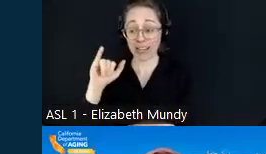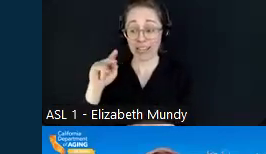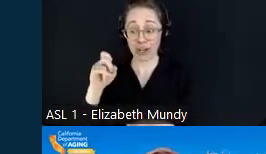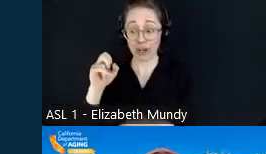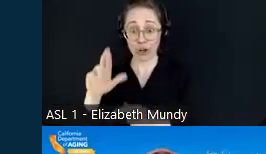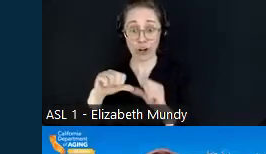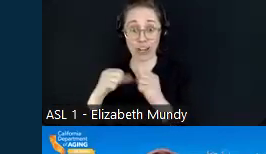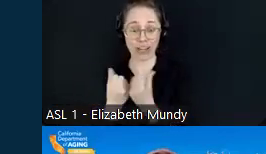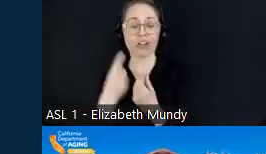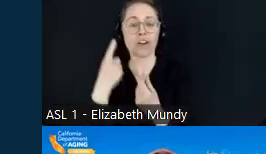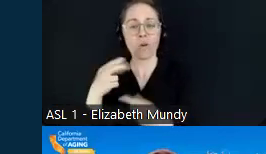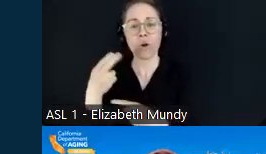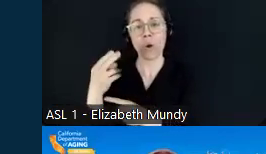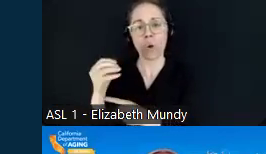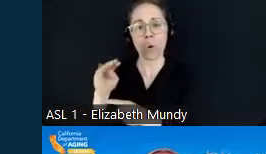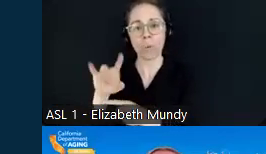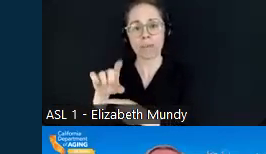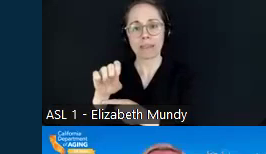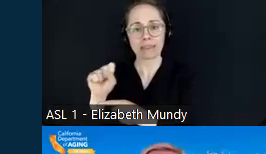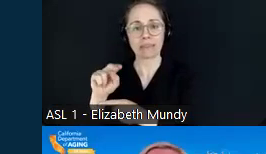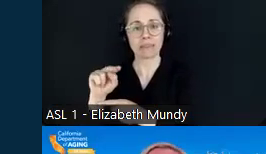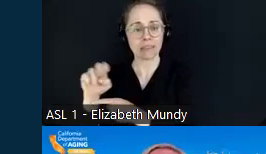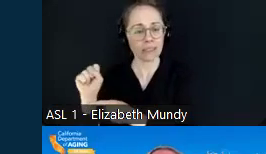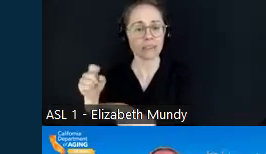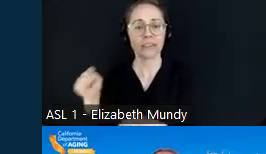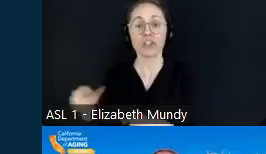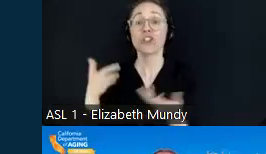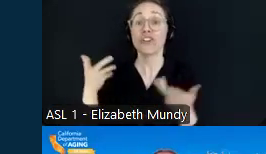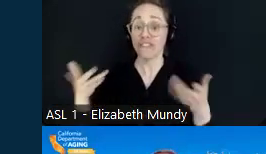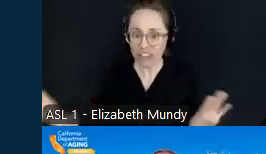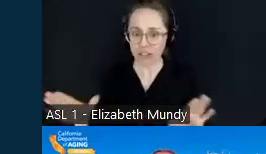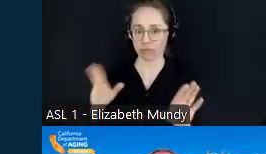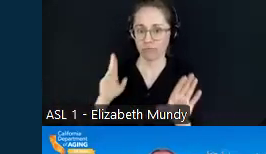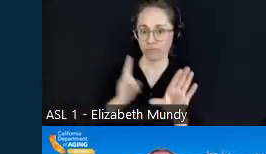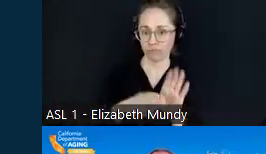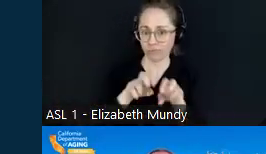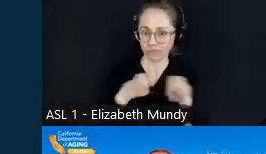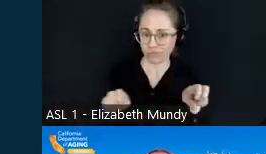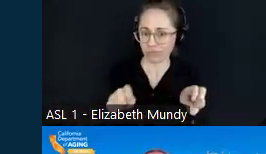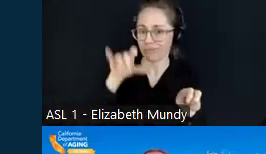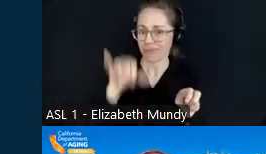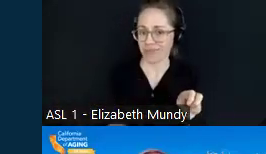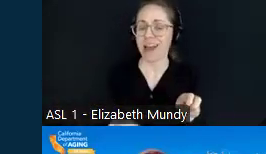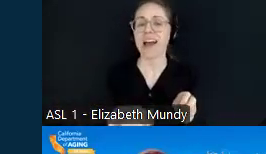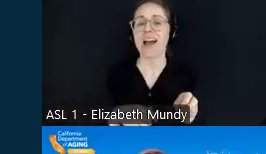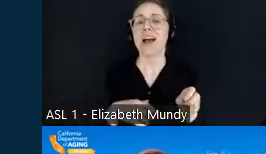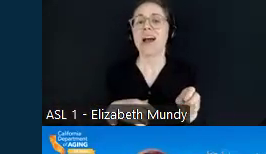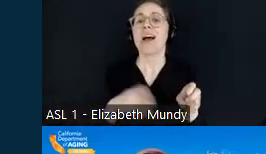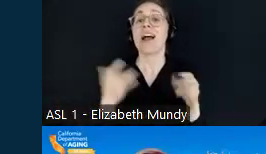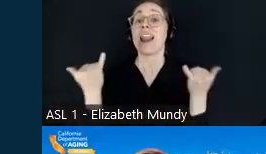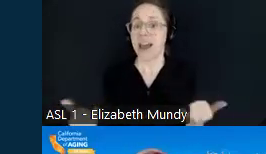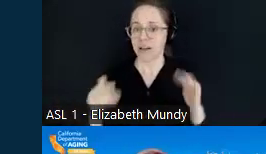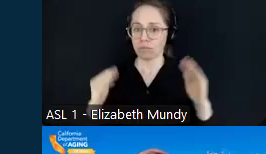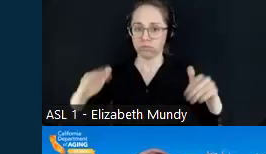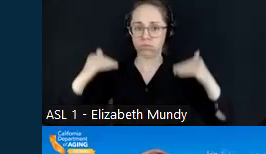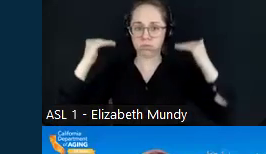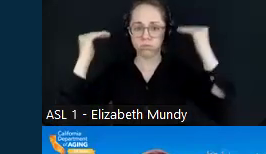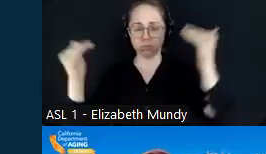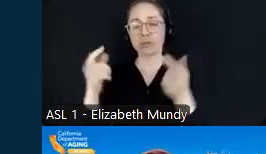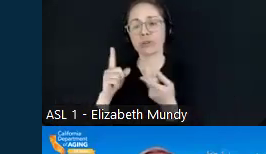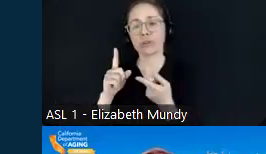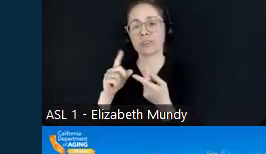Homelessness. She served as a member on that body and now has been elevated to